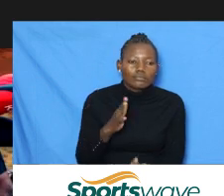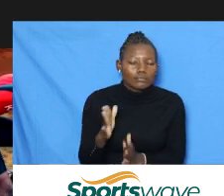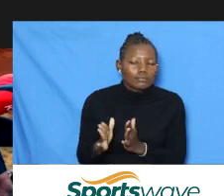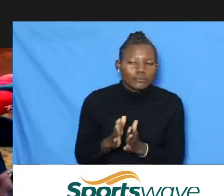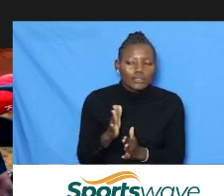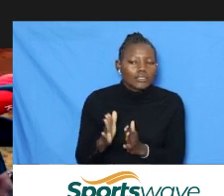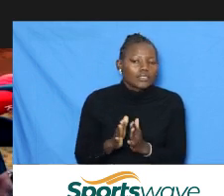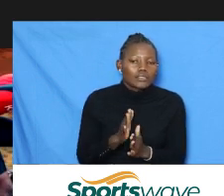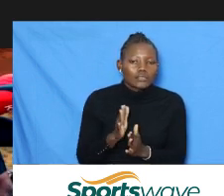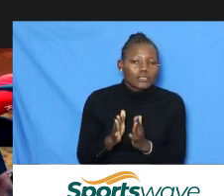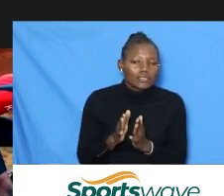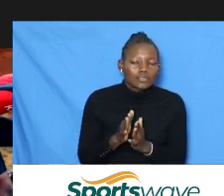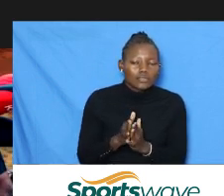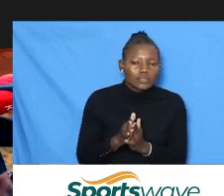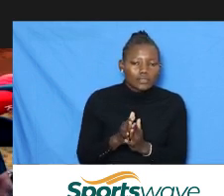of